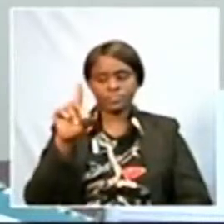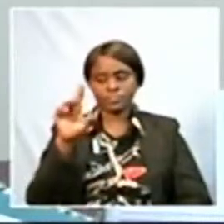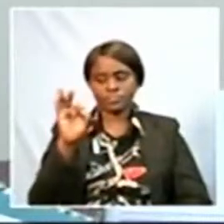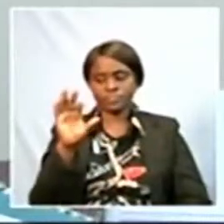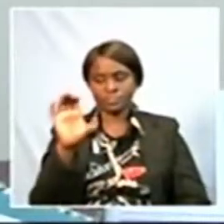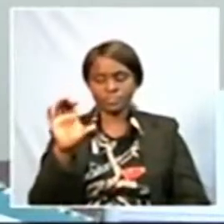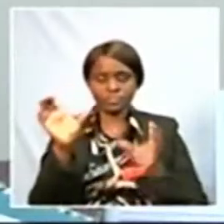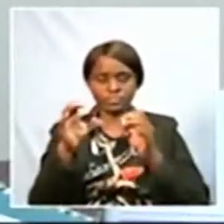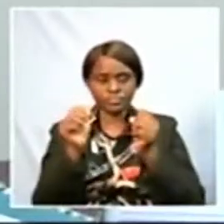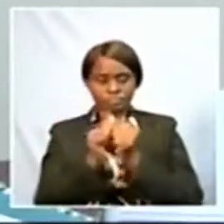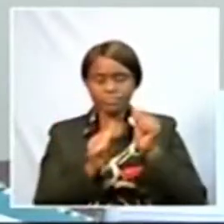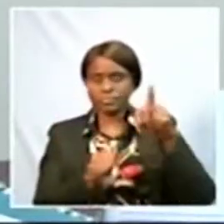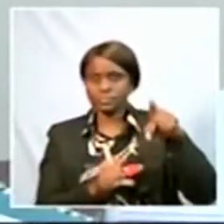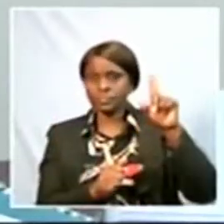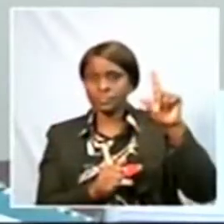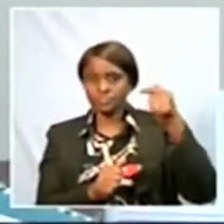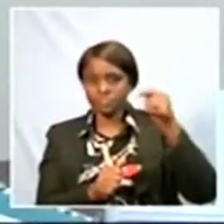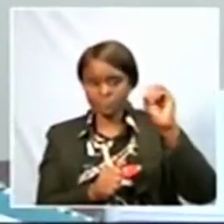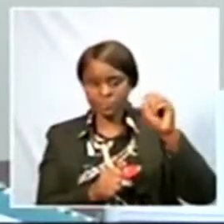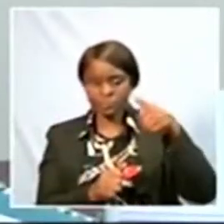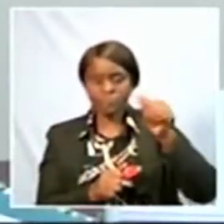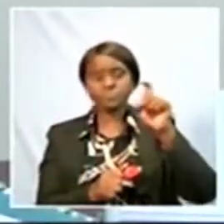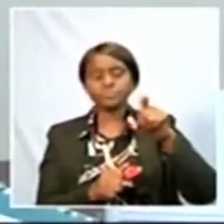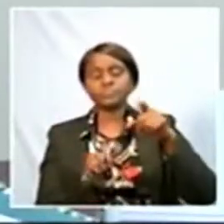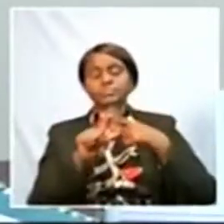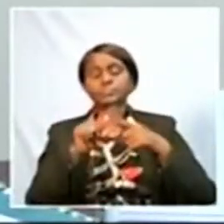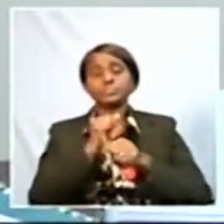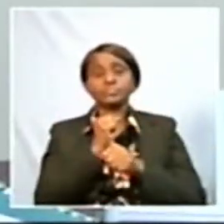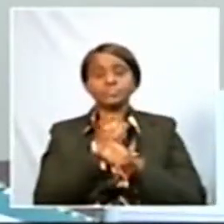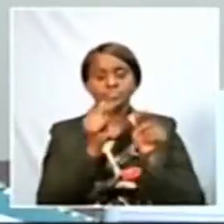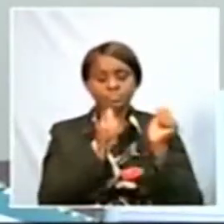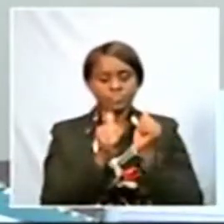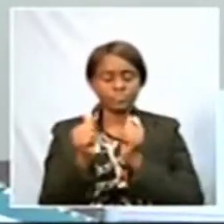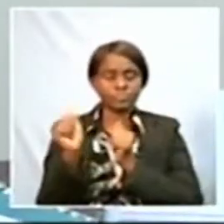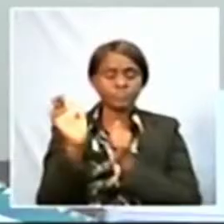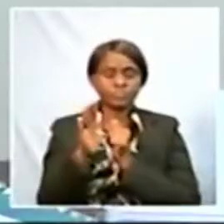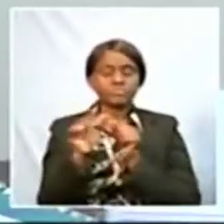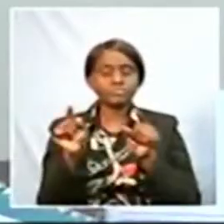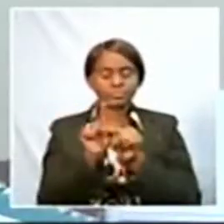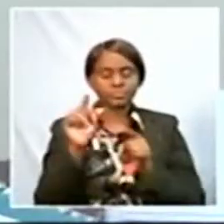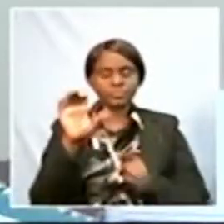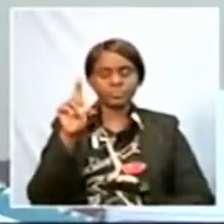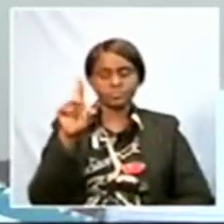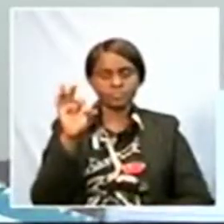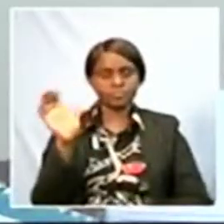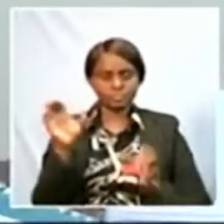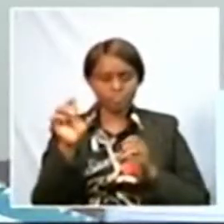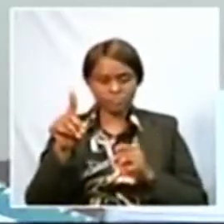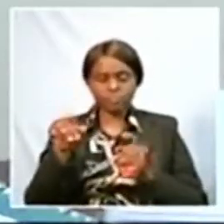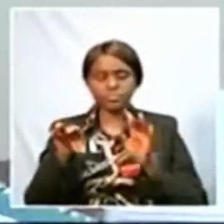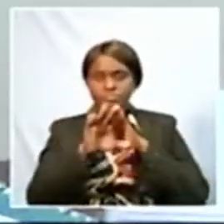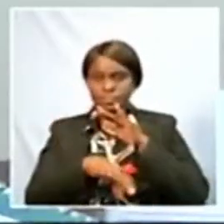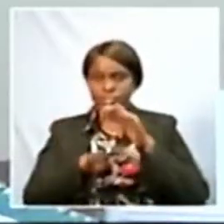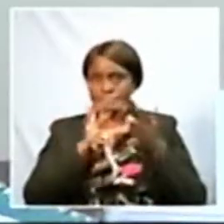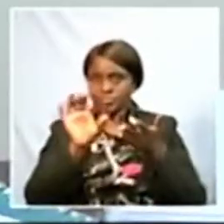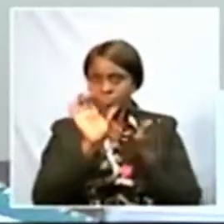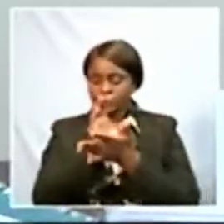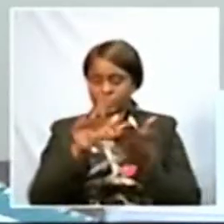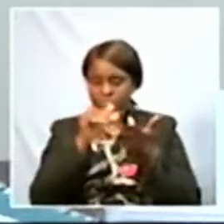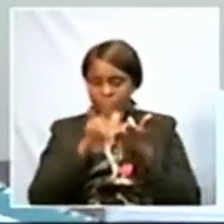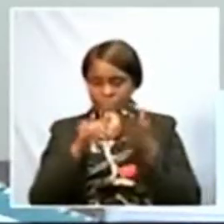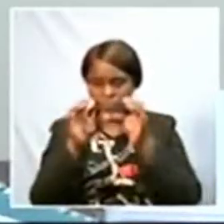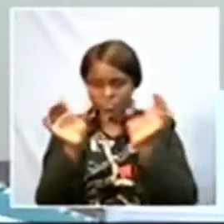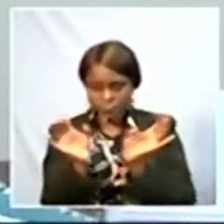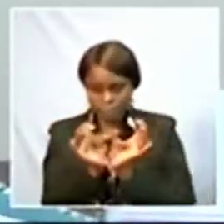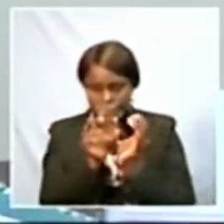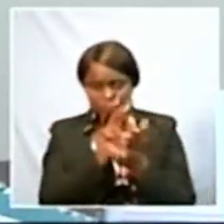committee and PLGO needed to be done. Action taken. The CDFC committee under CHOMA Central